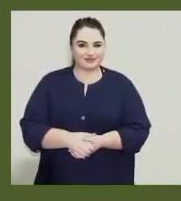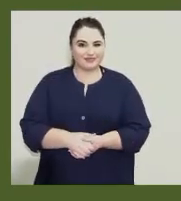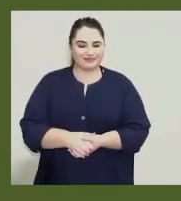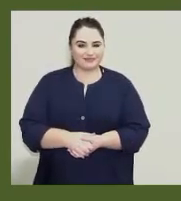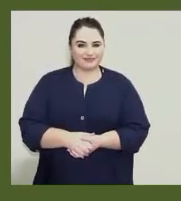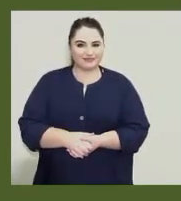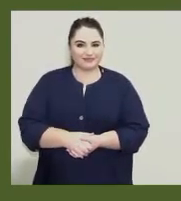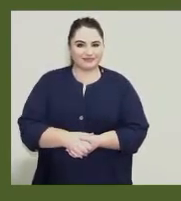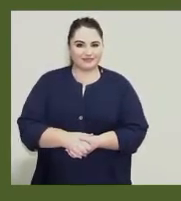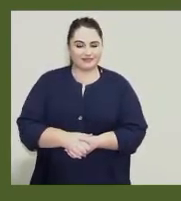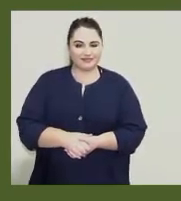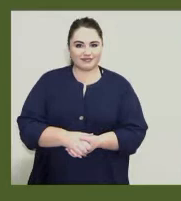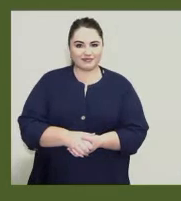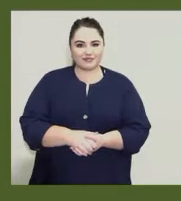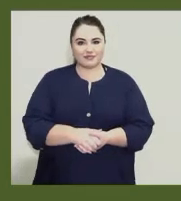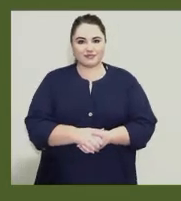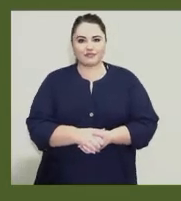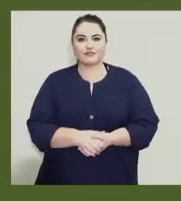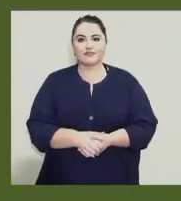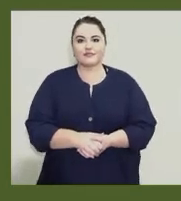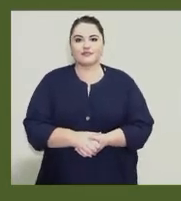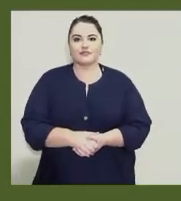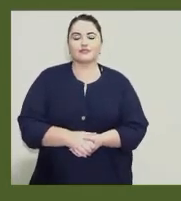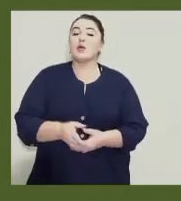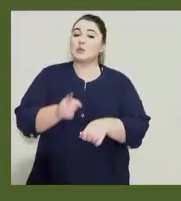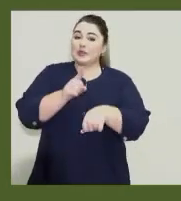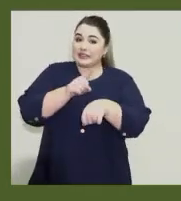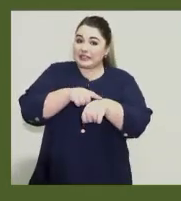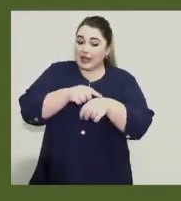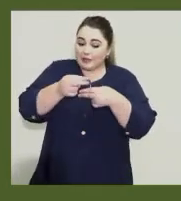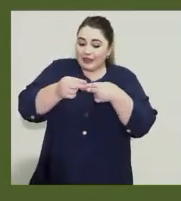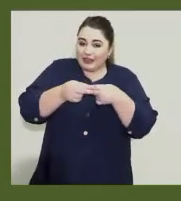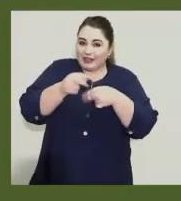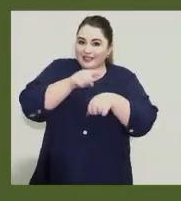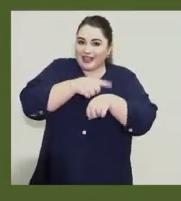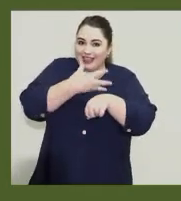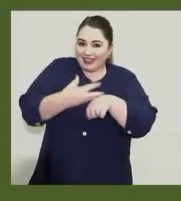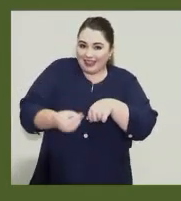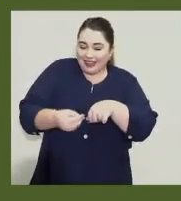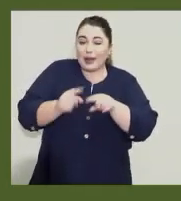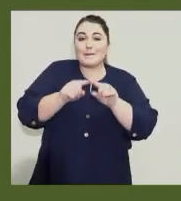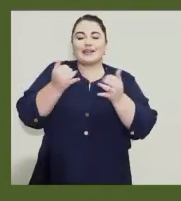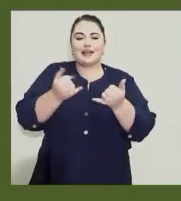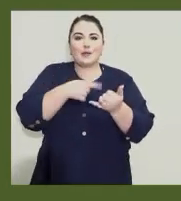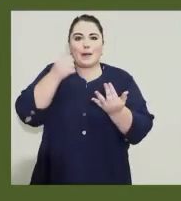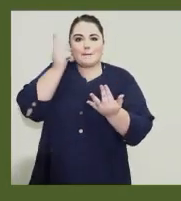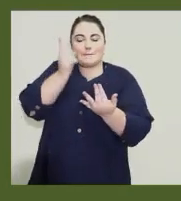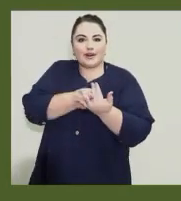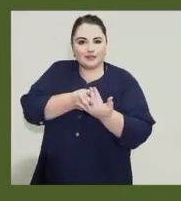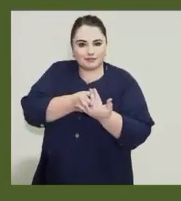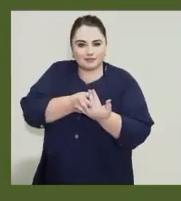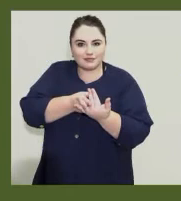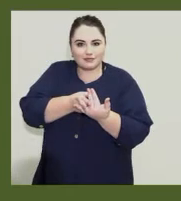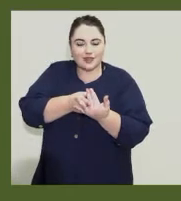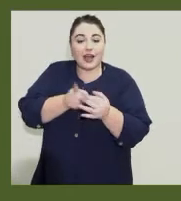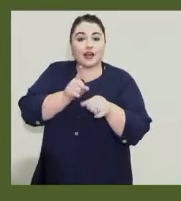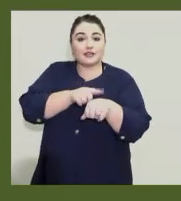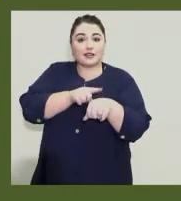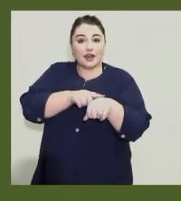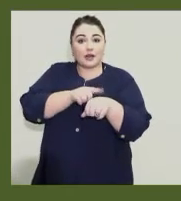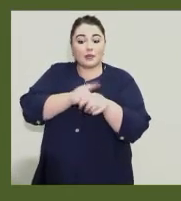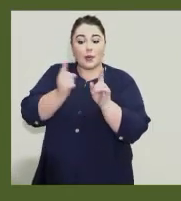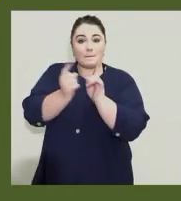So this is all we have time for in this segment. So now we're going to go into a short break, and when I see you again, we'll